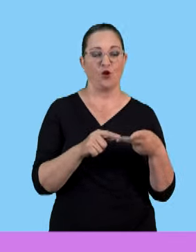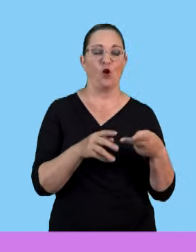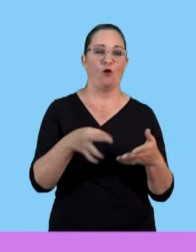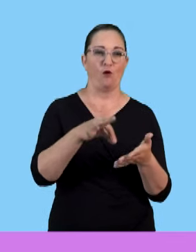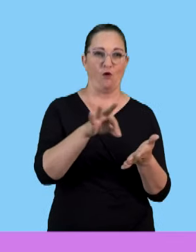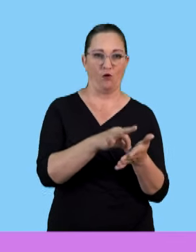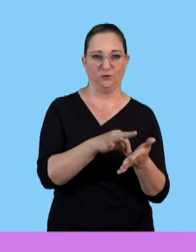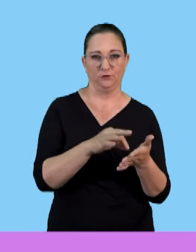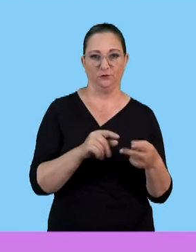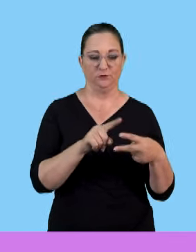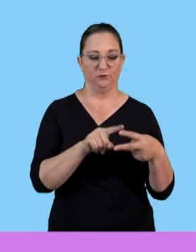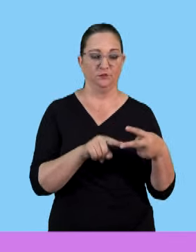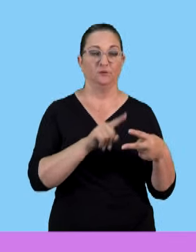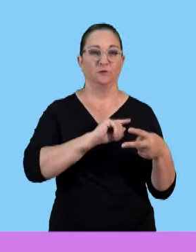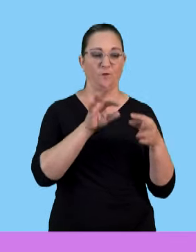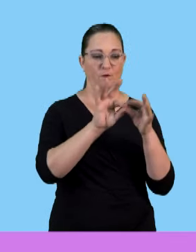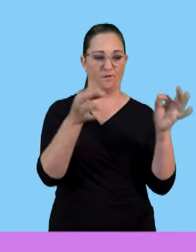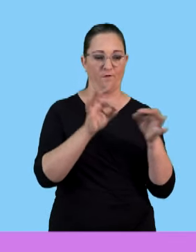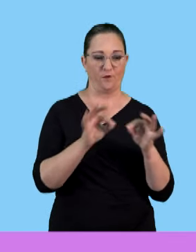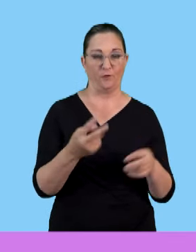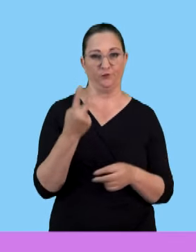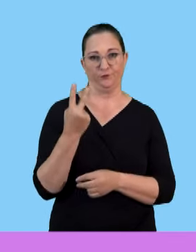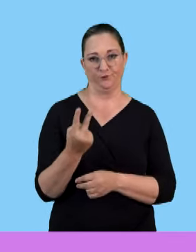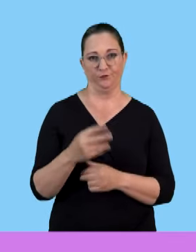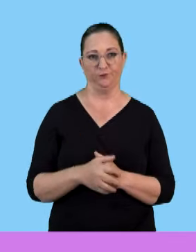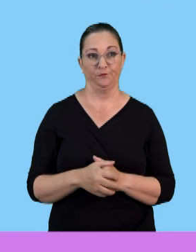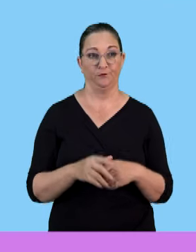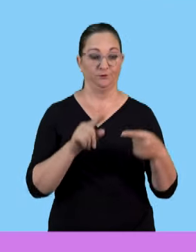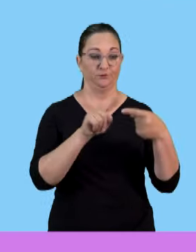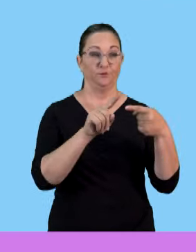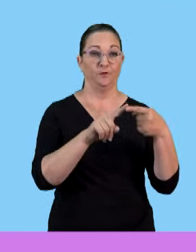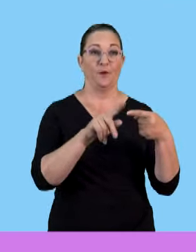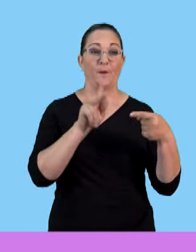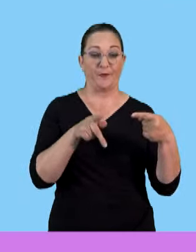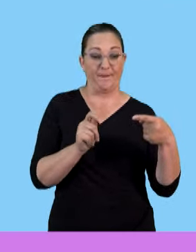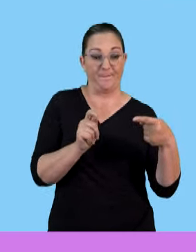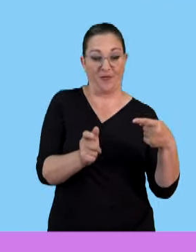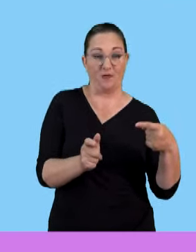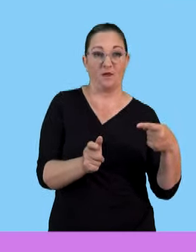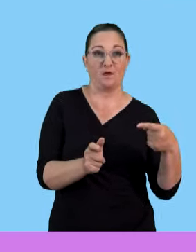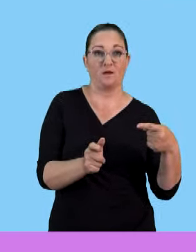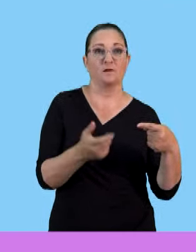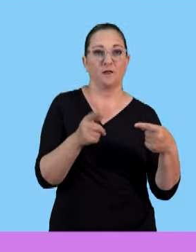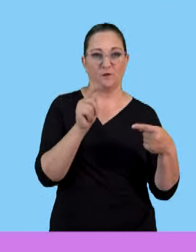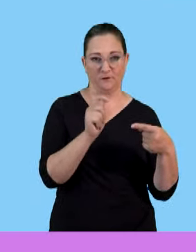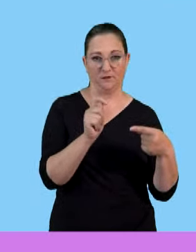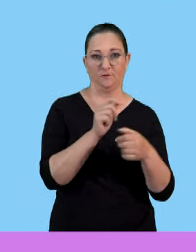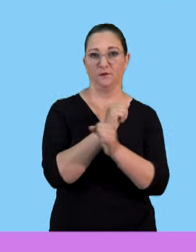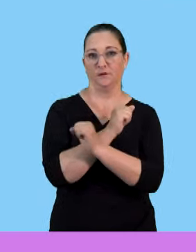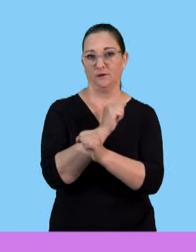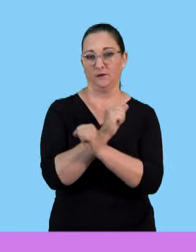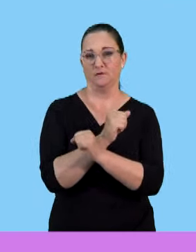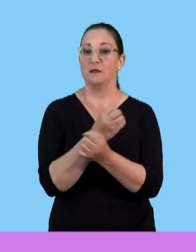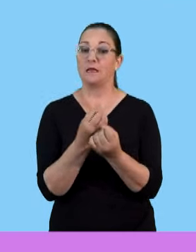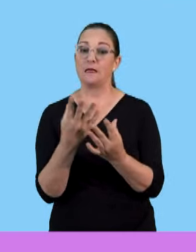a contract. So we have two formulas that we use for these two. So for a prepaid, it's whereby now you will take